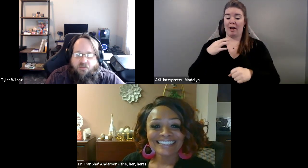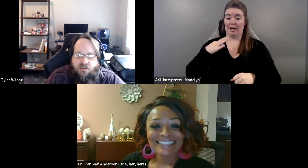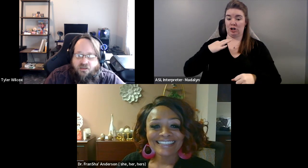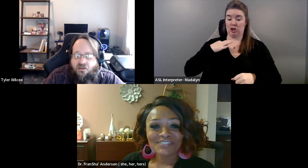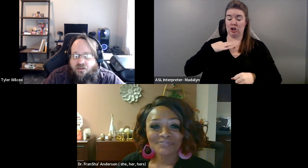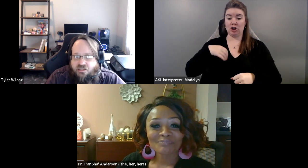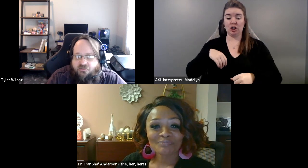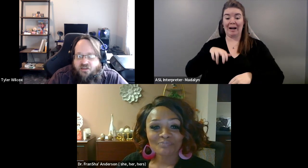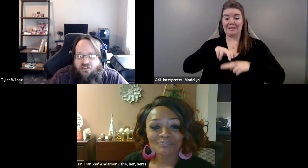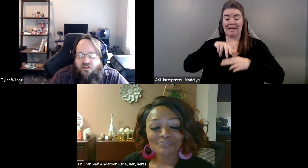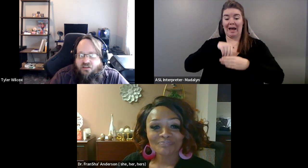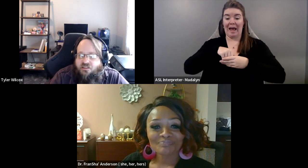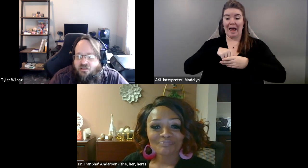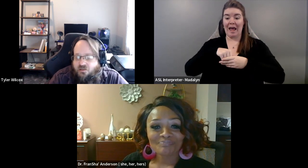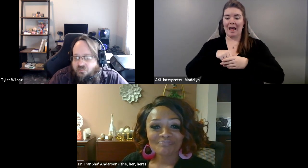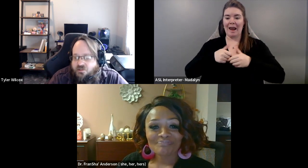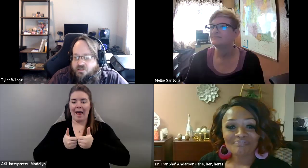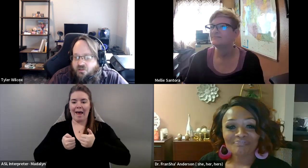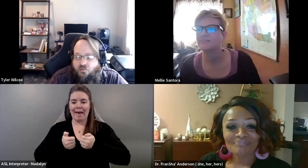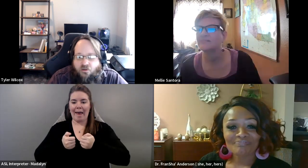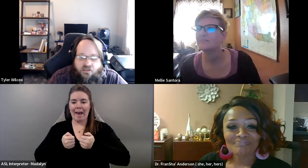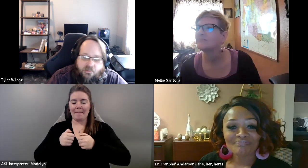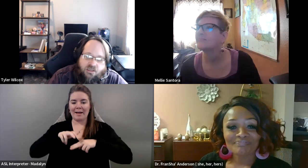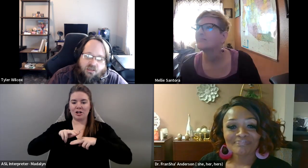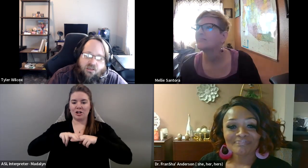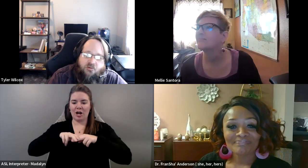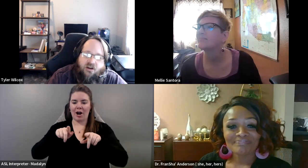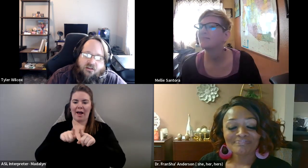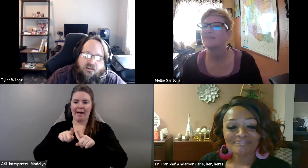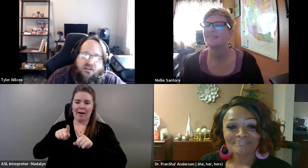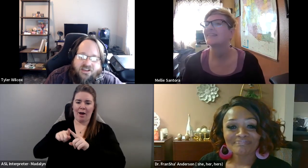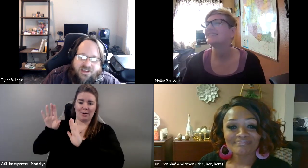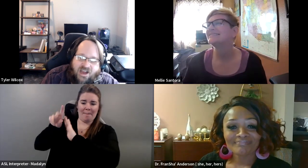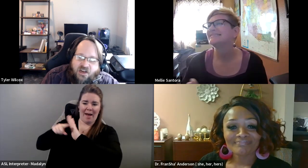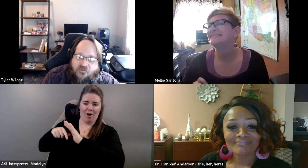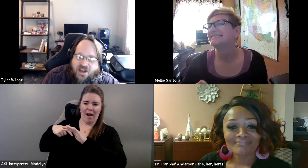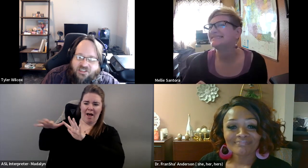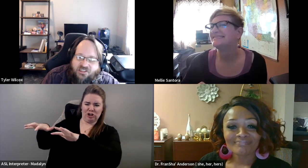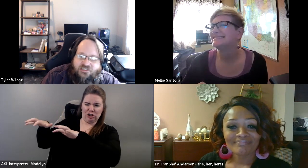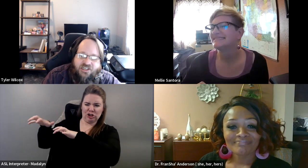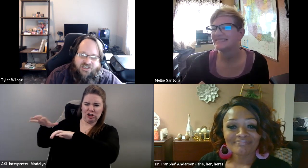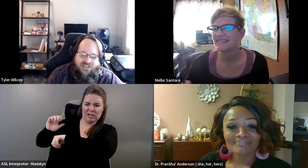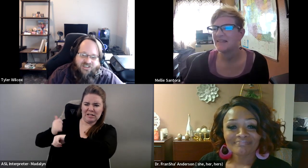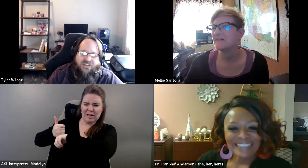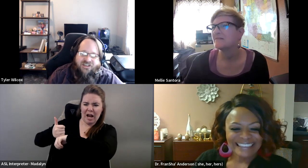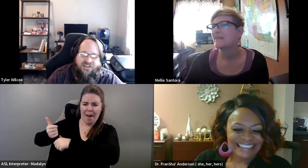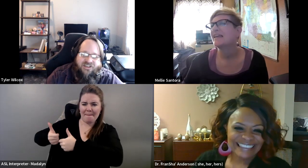rig behind me that's flashing lights, which is only important because I'm a geek and I'm trying to identify as